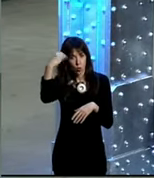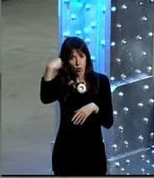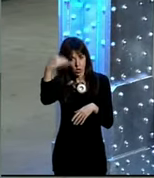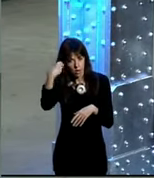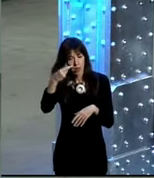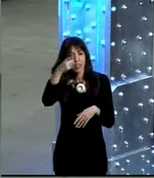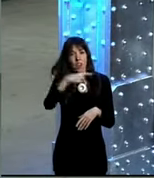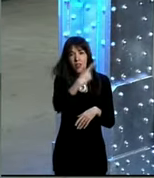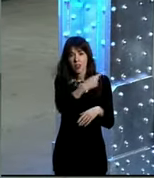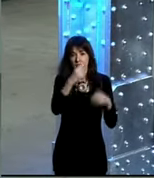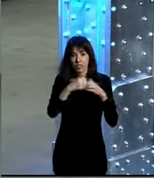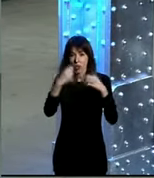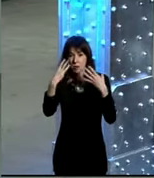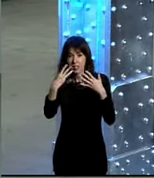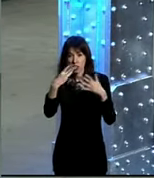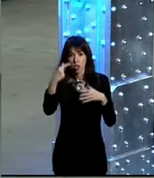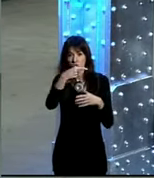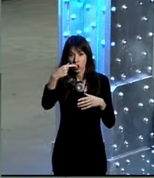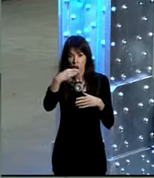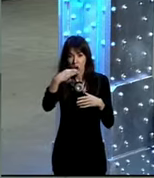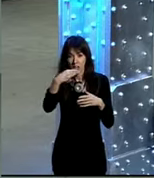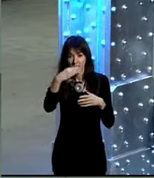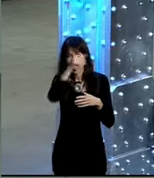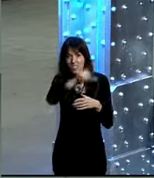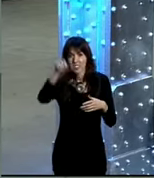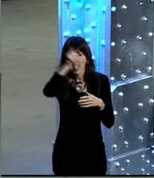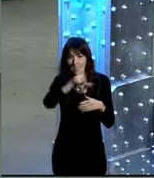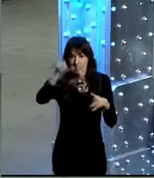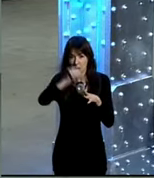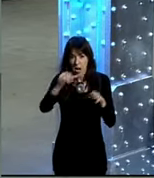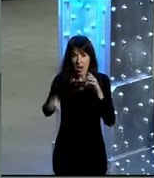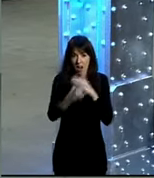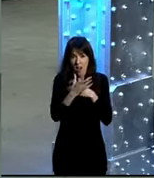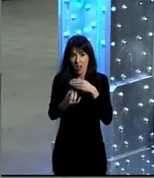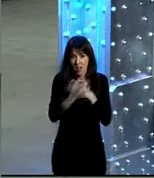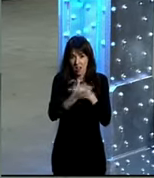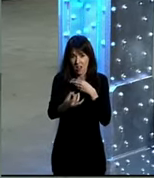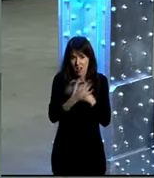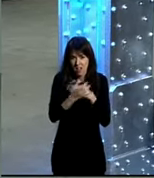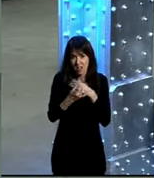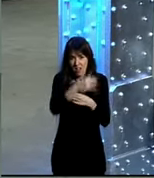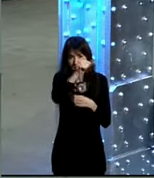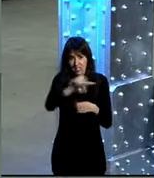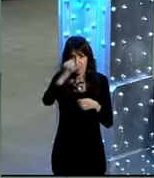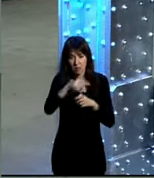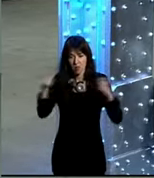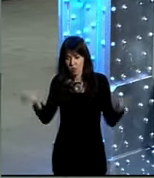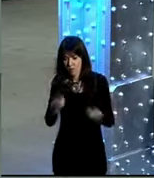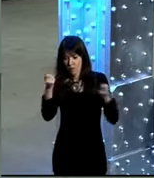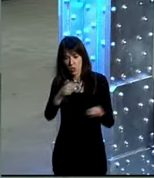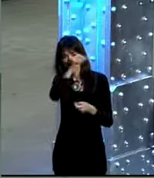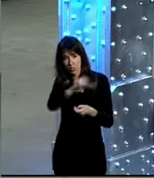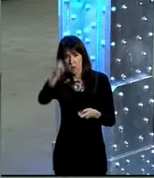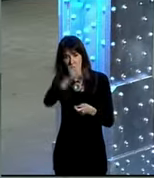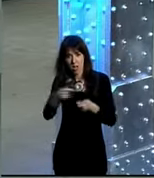material every Friday that we edited over the weekend and released new videos every week. And he only got the stomach flu once, which